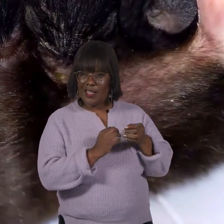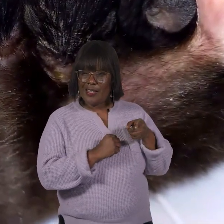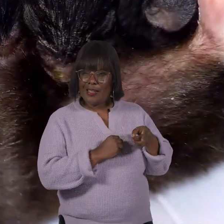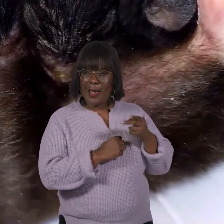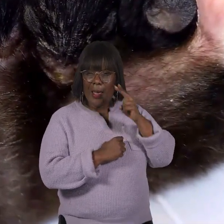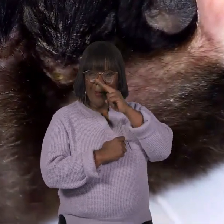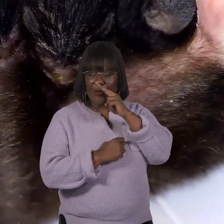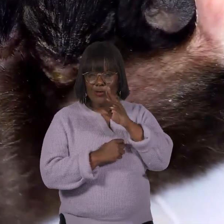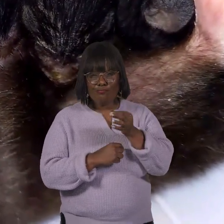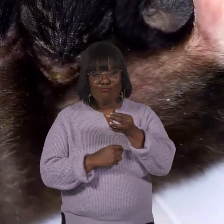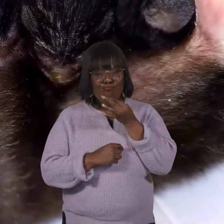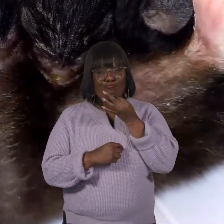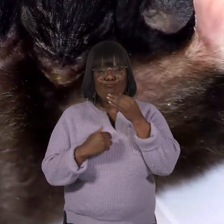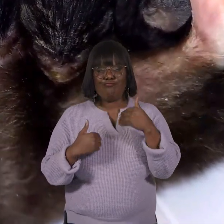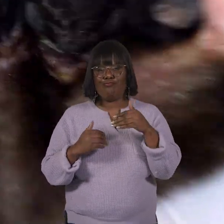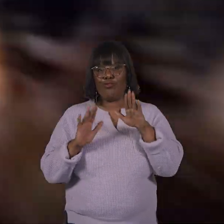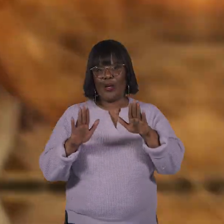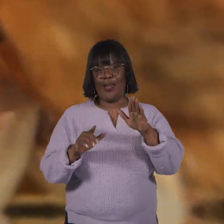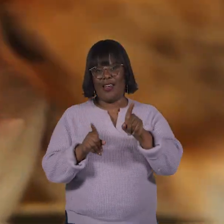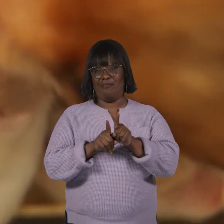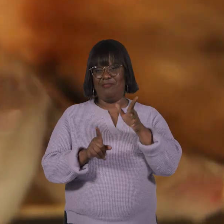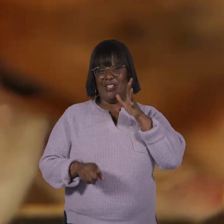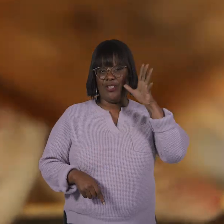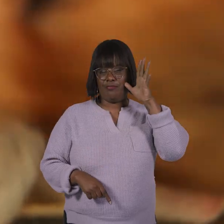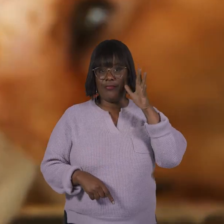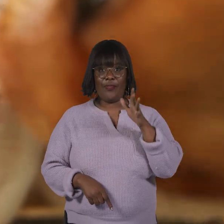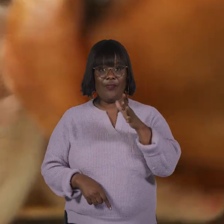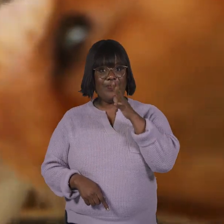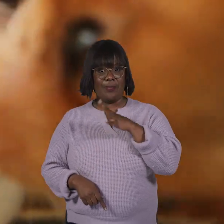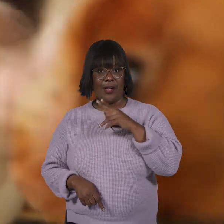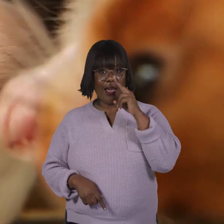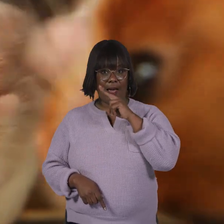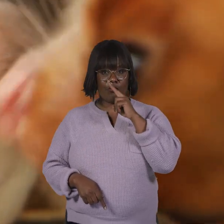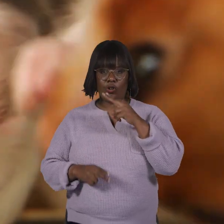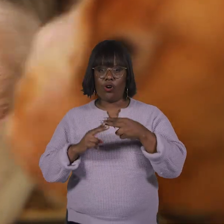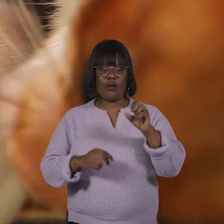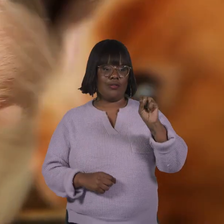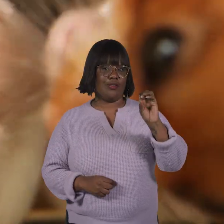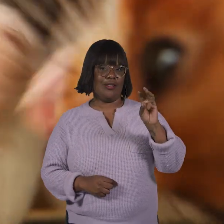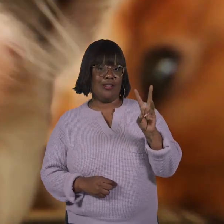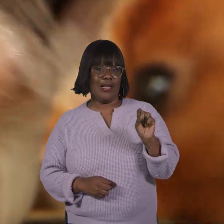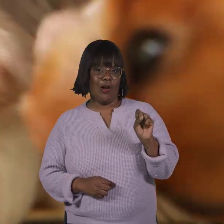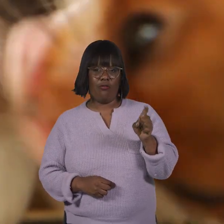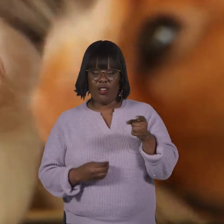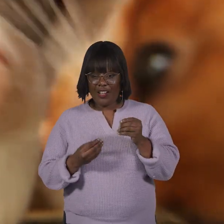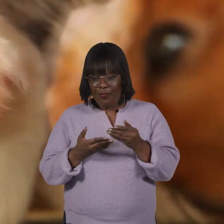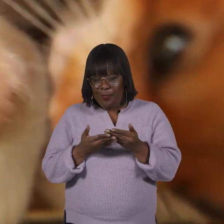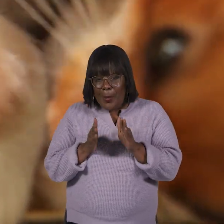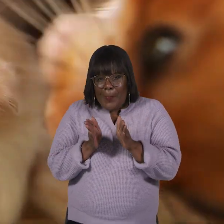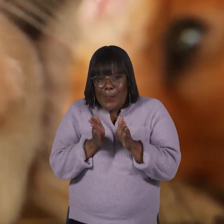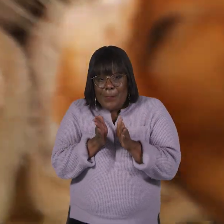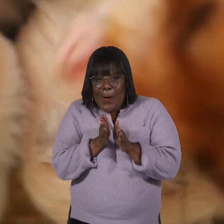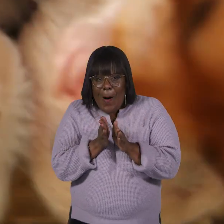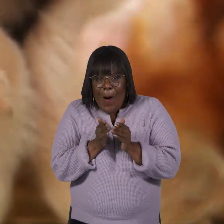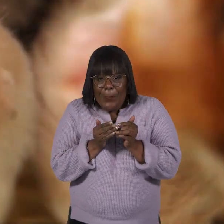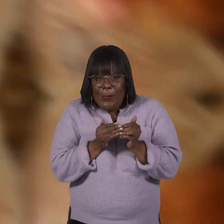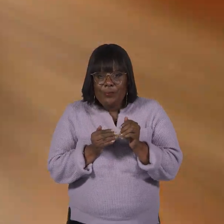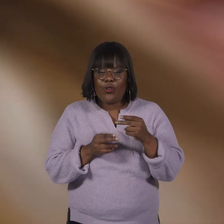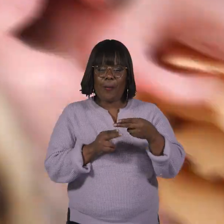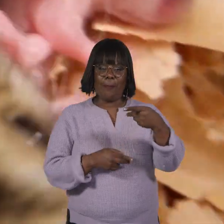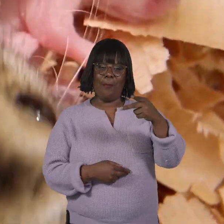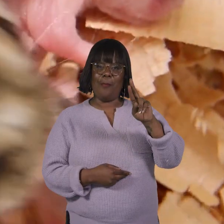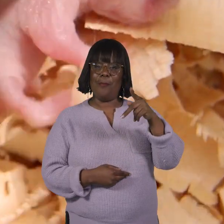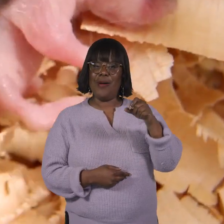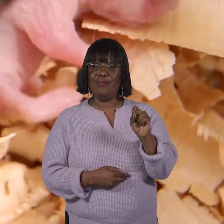hamsters are great parents female hamsters called sows give birth to tiny babies called pups